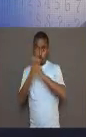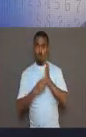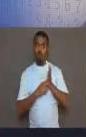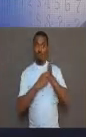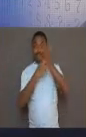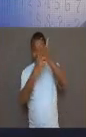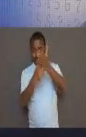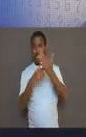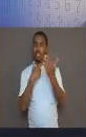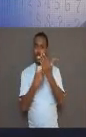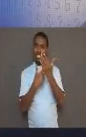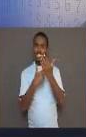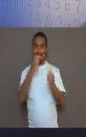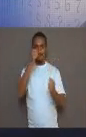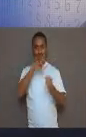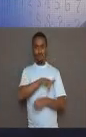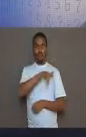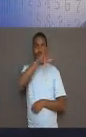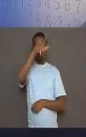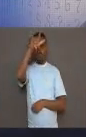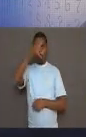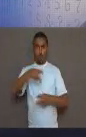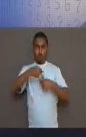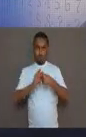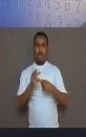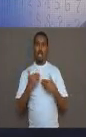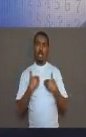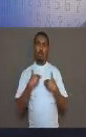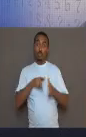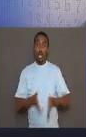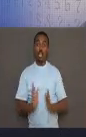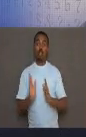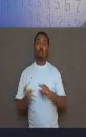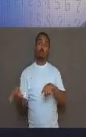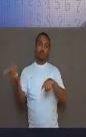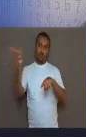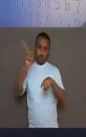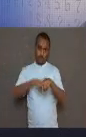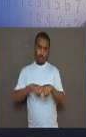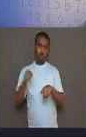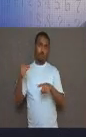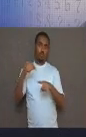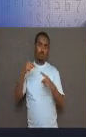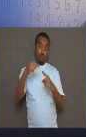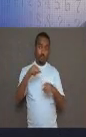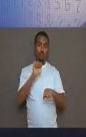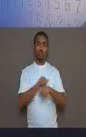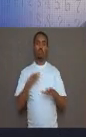This is a spacecraft with wings, which allow it to return to Earth.